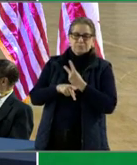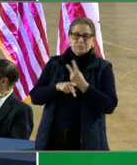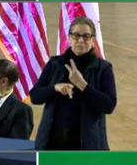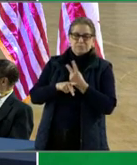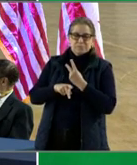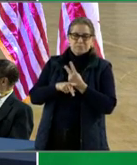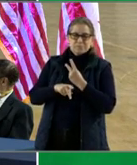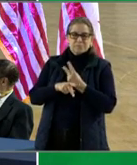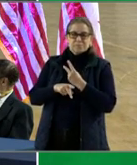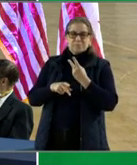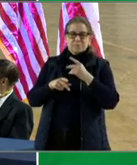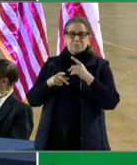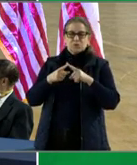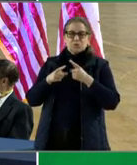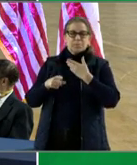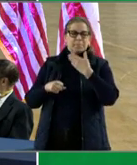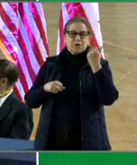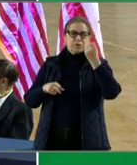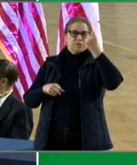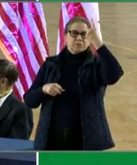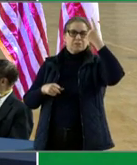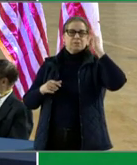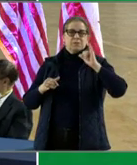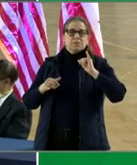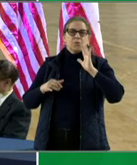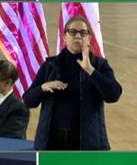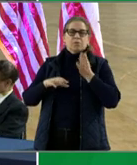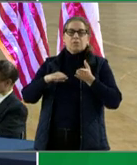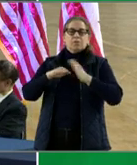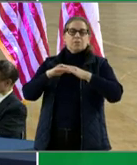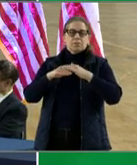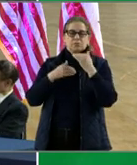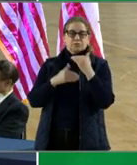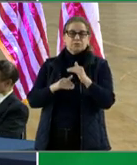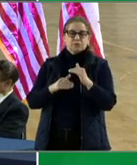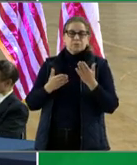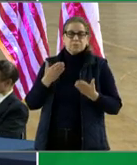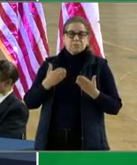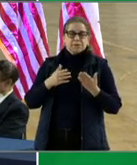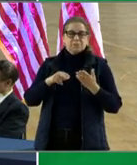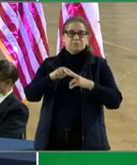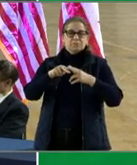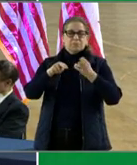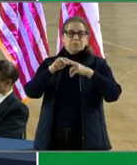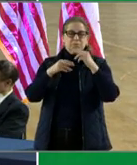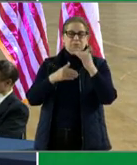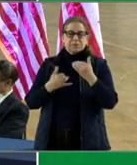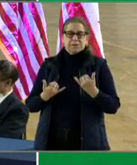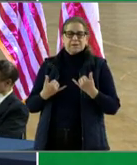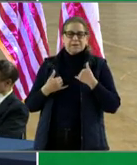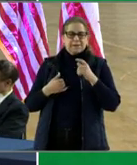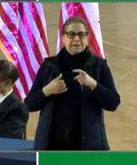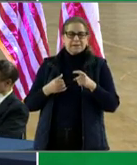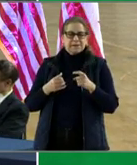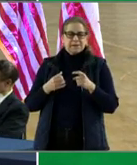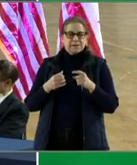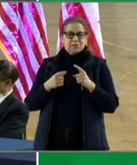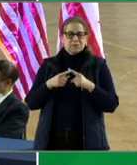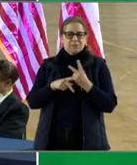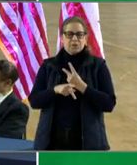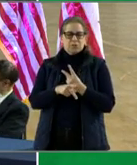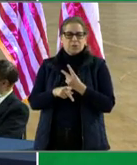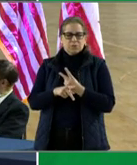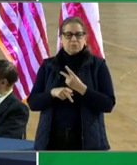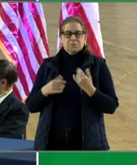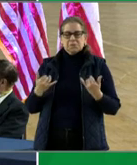will have to be in place for how long in order to get back to normal. And that we